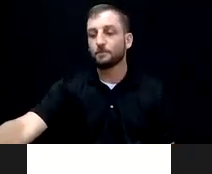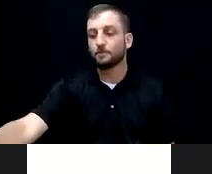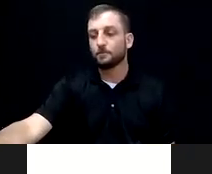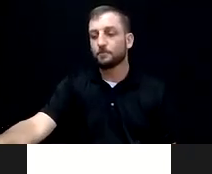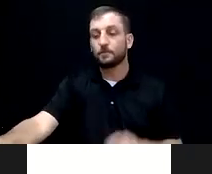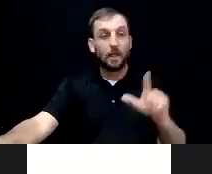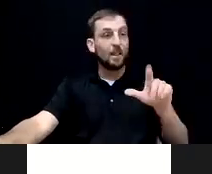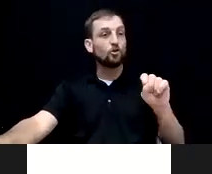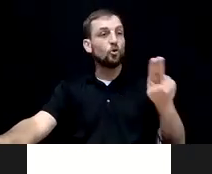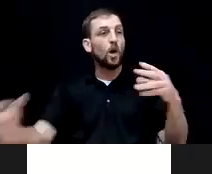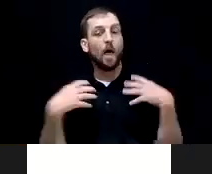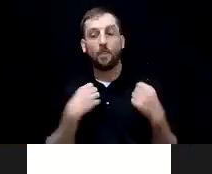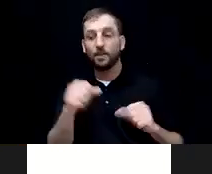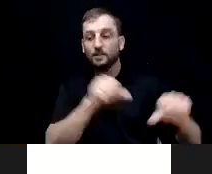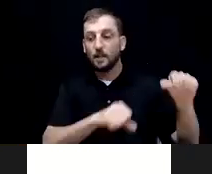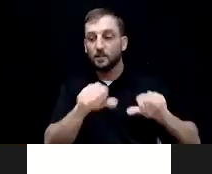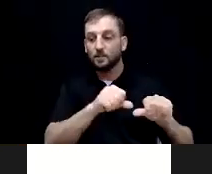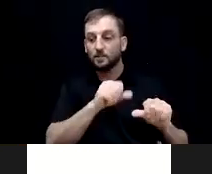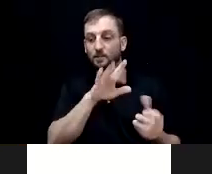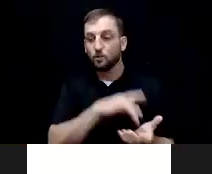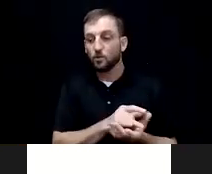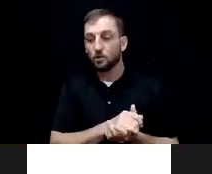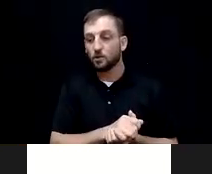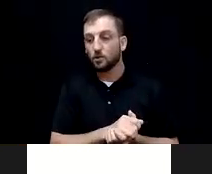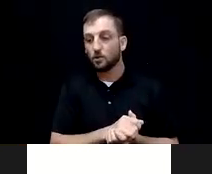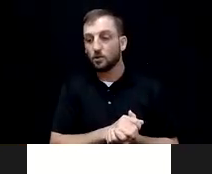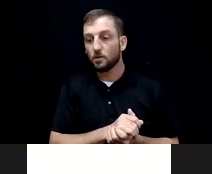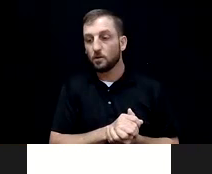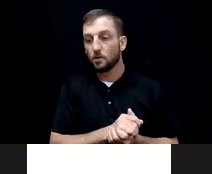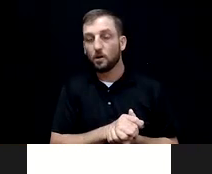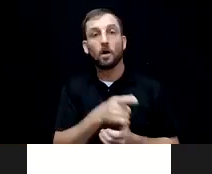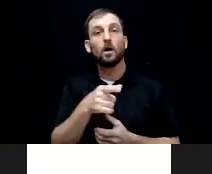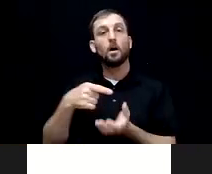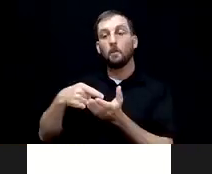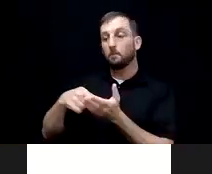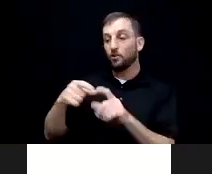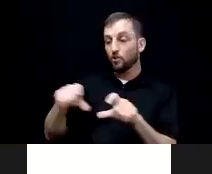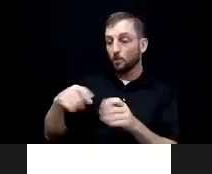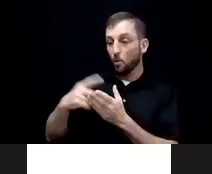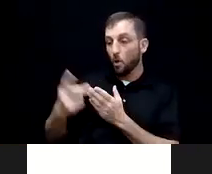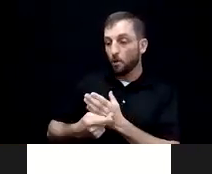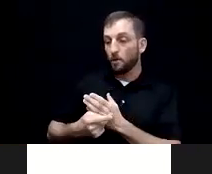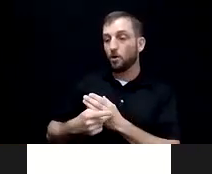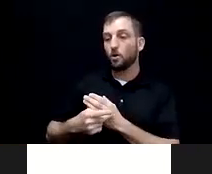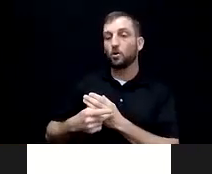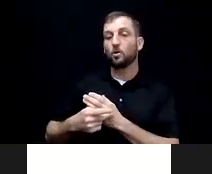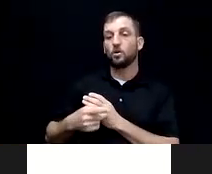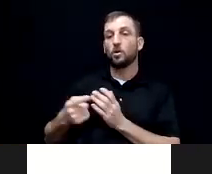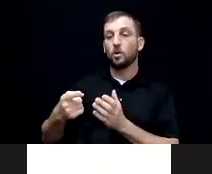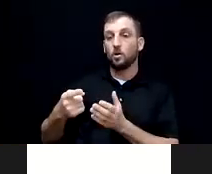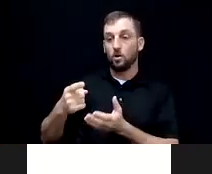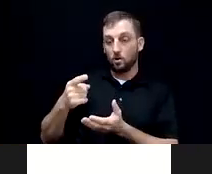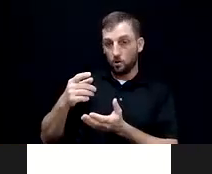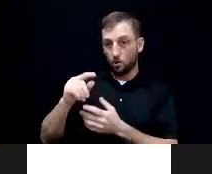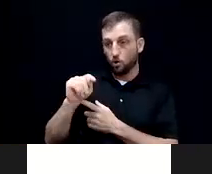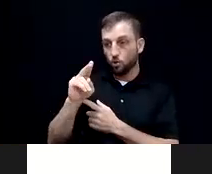LSU Health and Science Center. So with the paycheck program, the tuition and fees and books, they're covered by the student's high school or